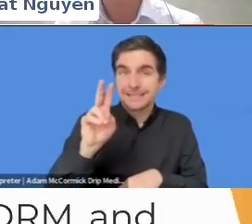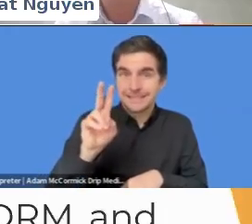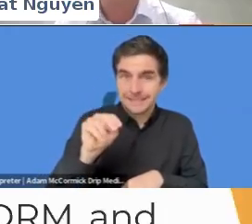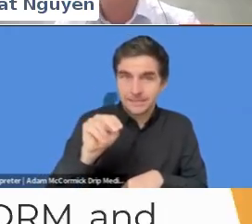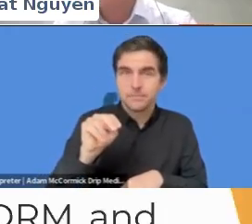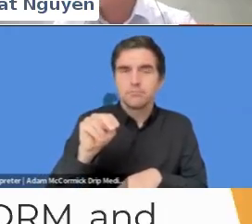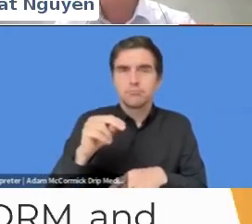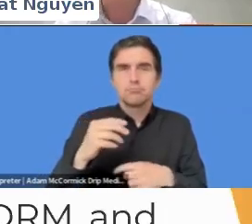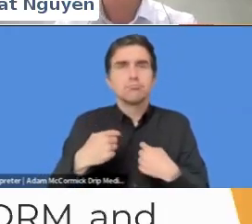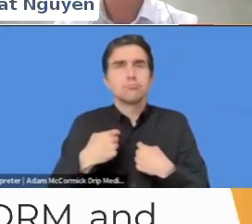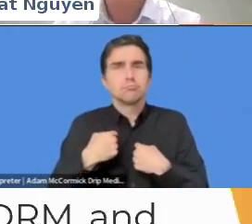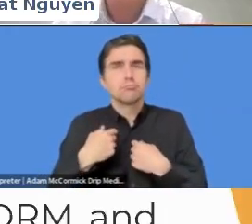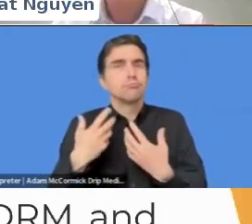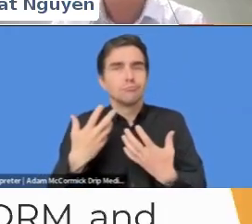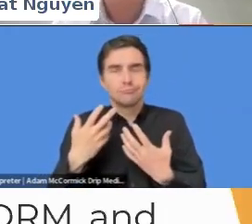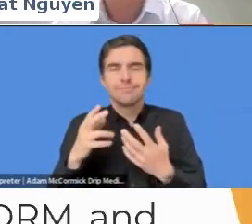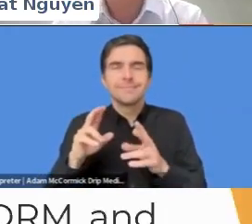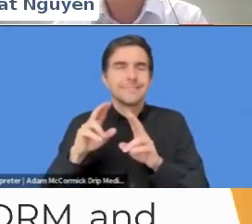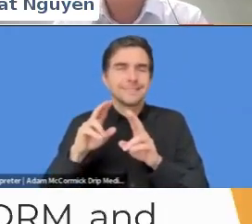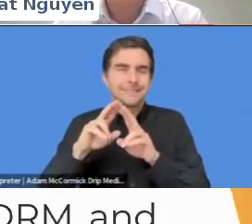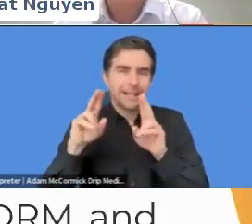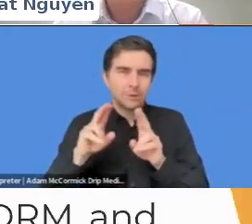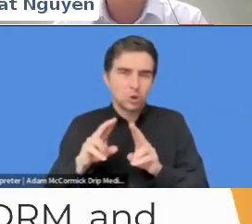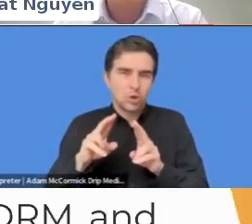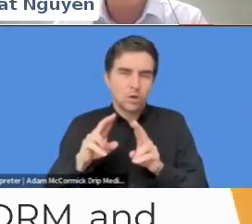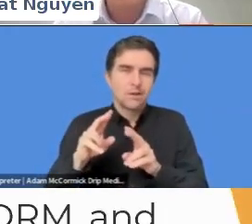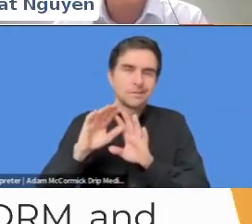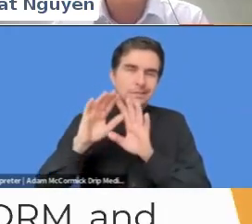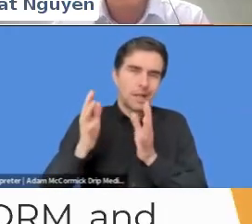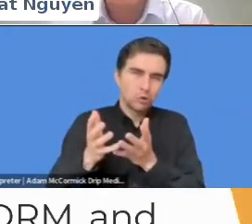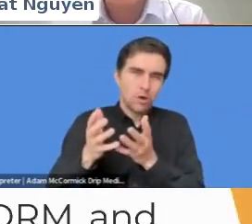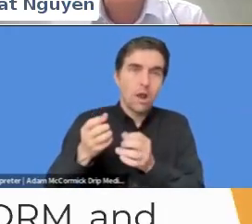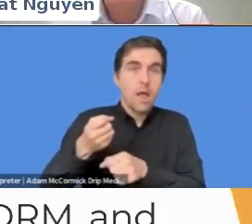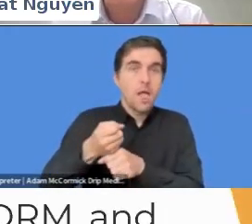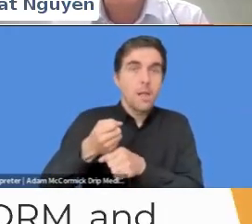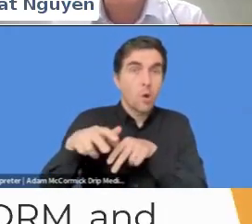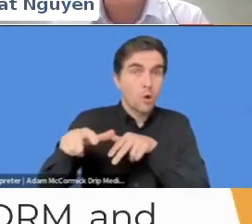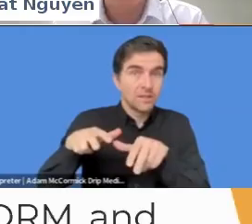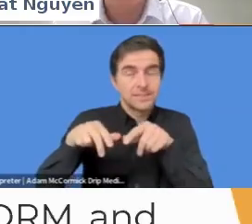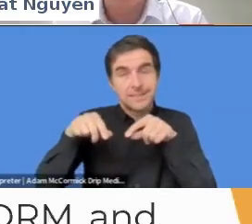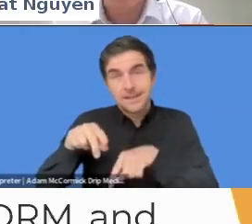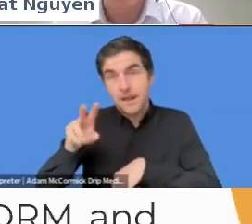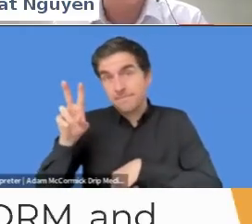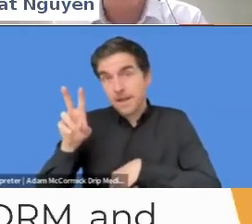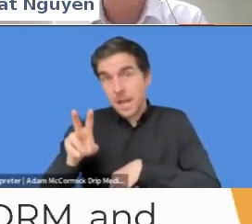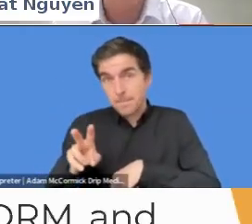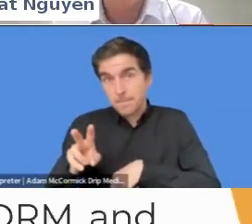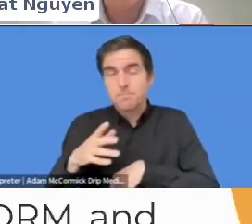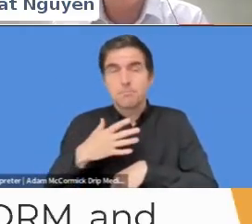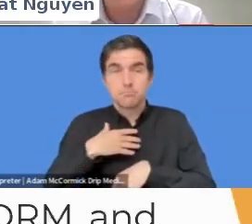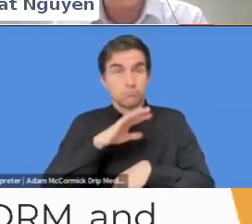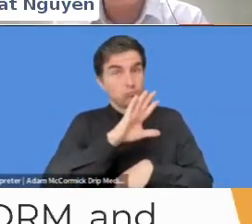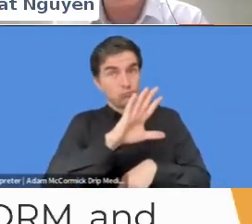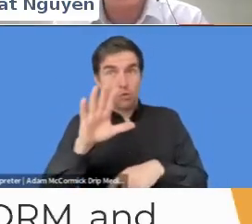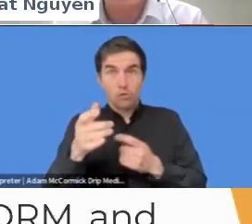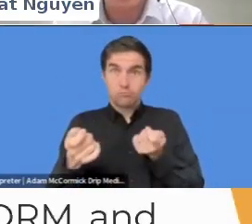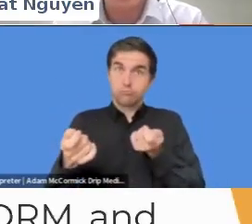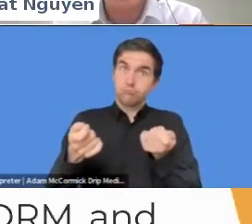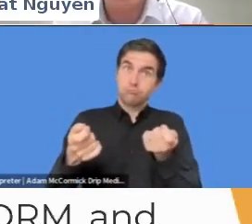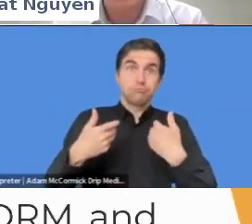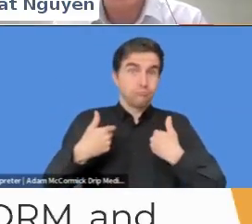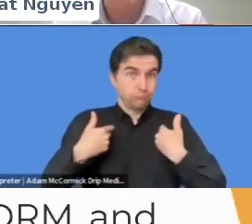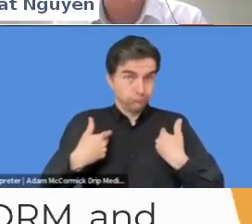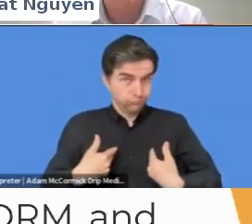aimed to showcase practical example of how capacity building through the Transform and other